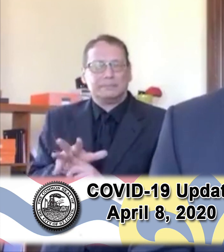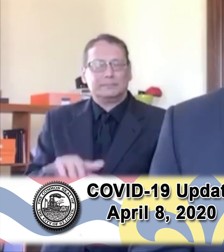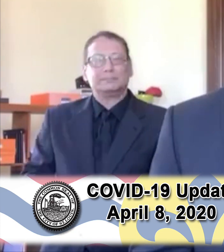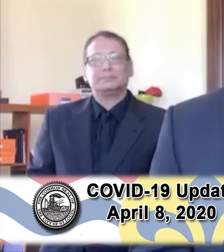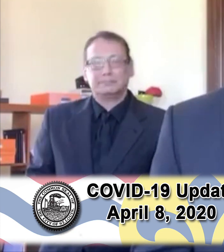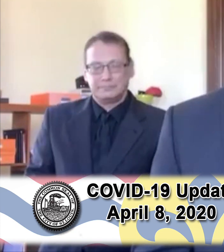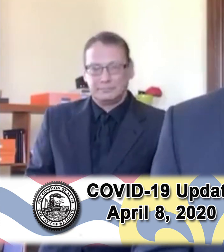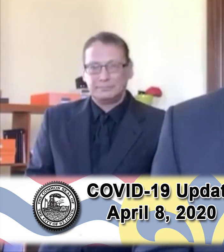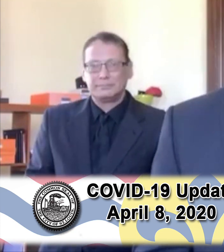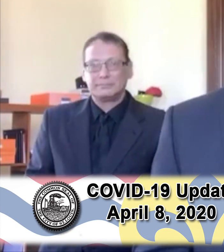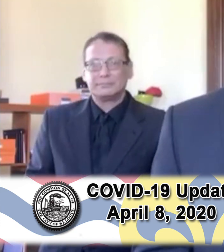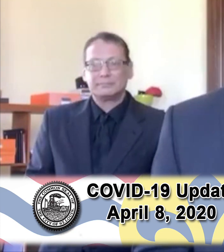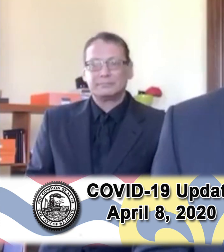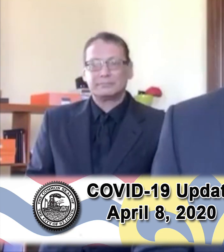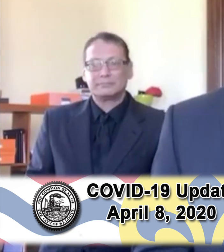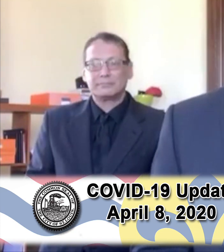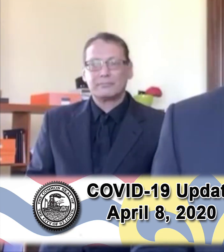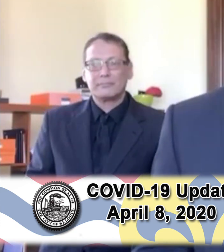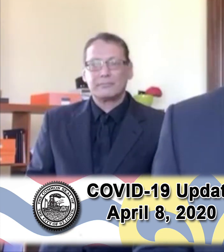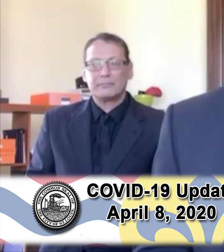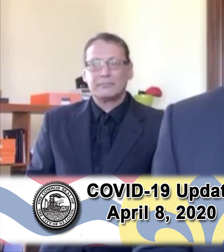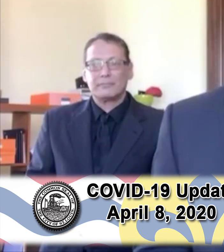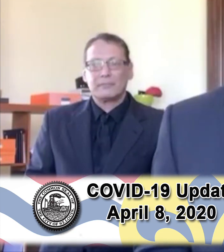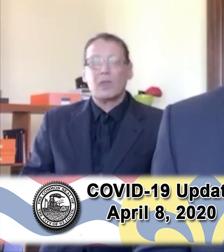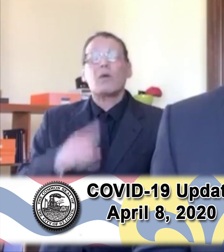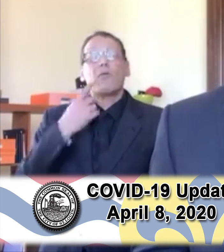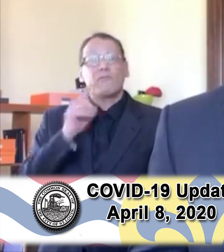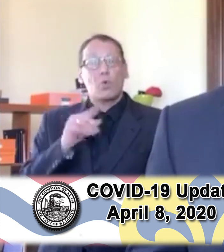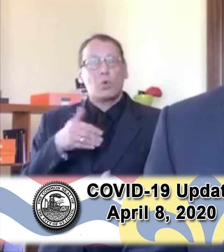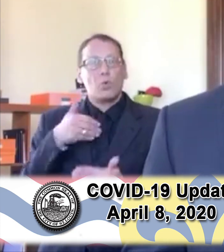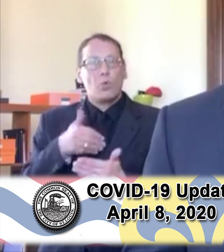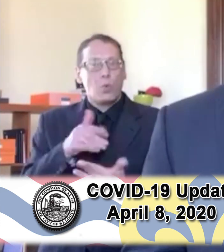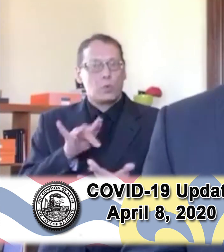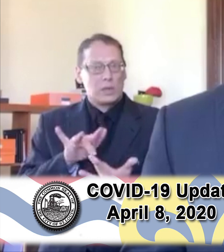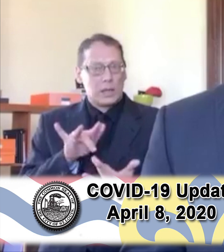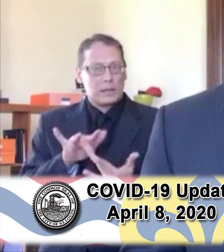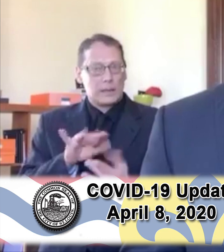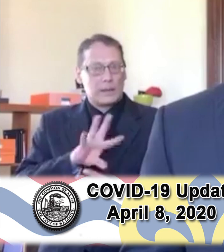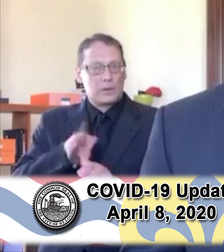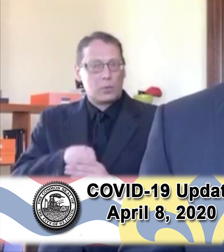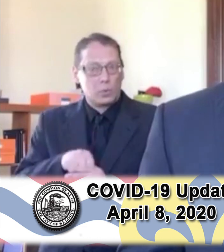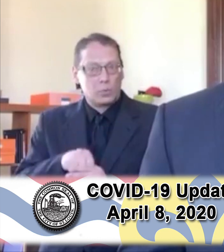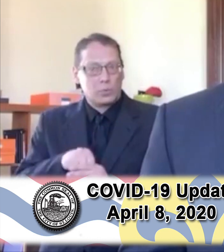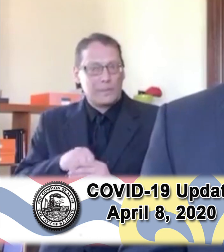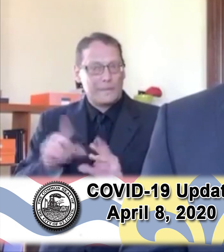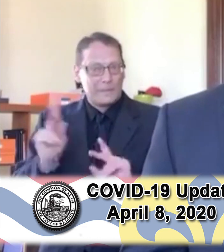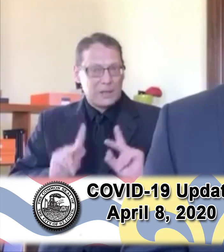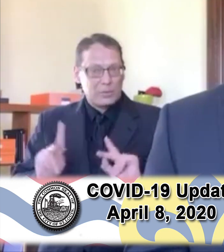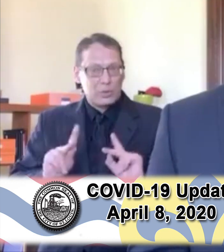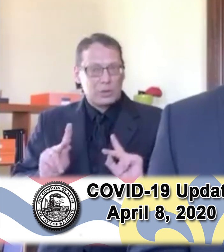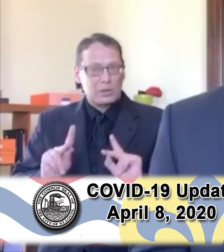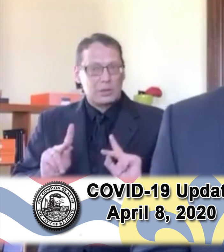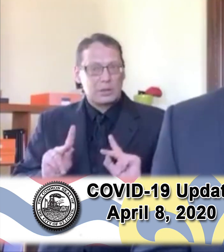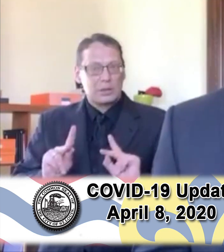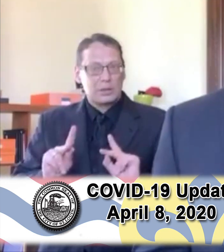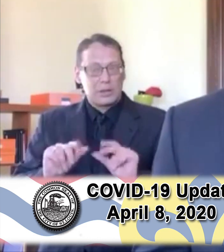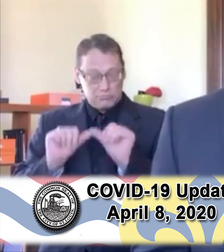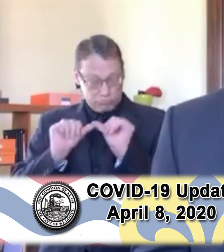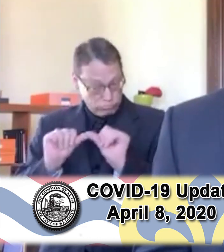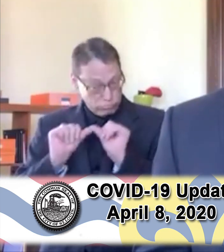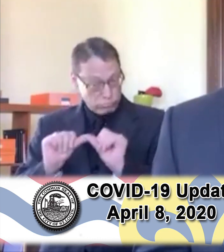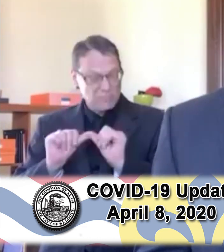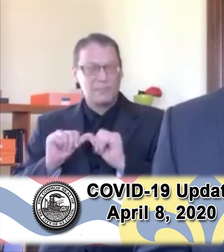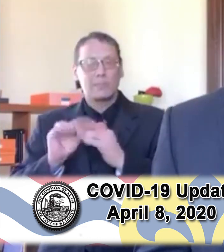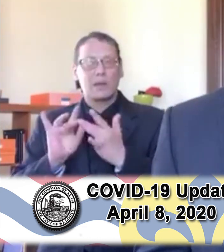definition is for close contact includes individuals who spend a prolonged period of time